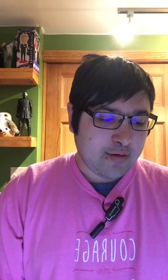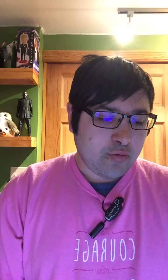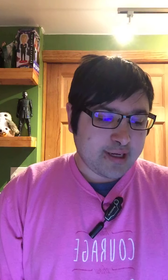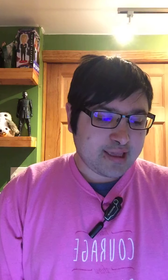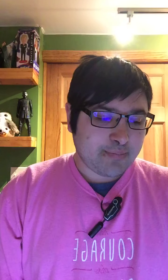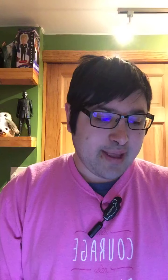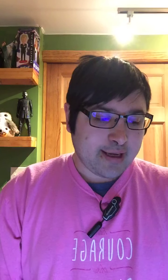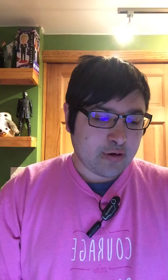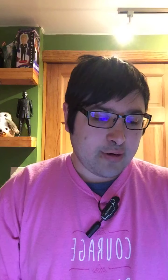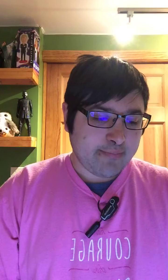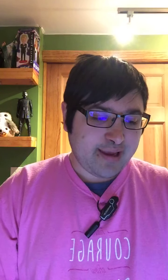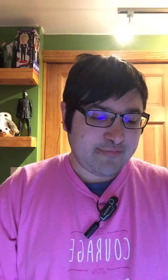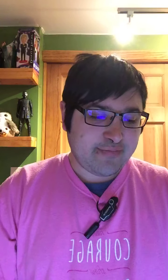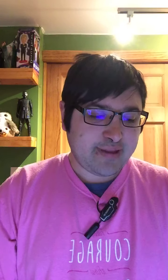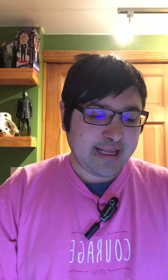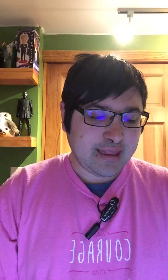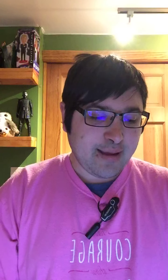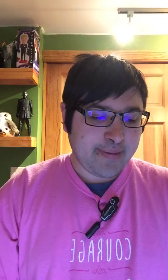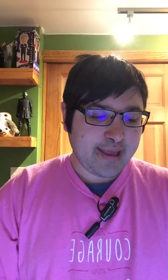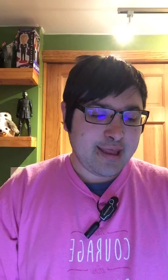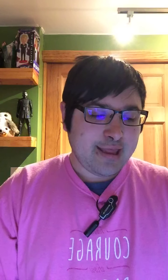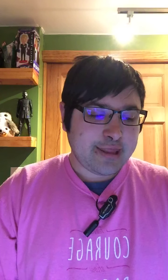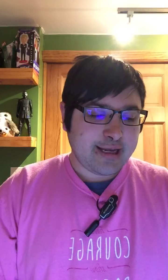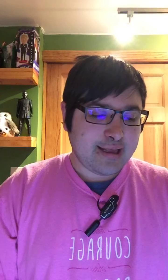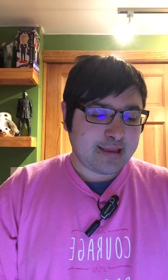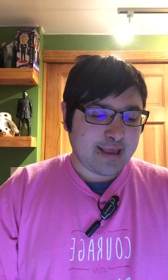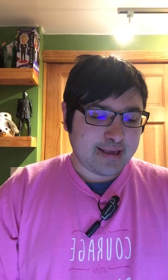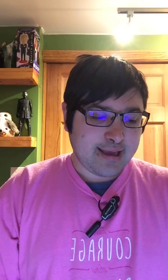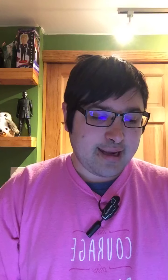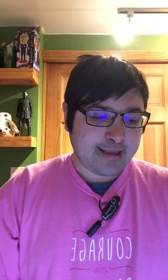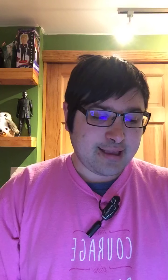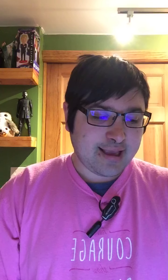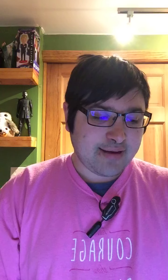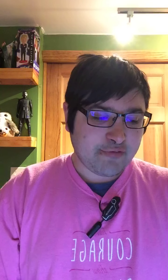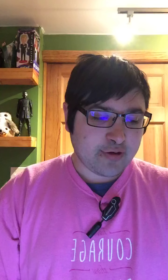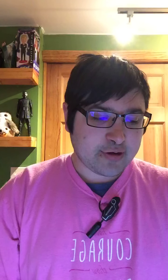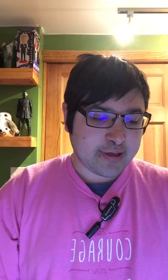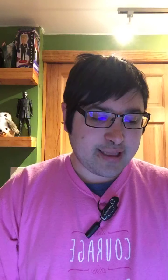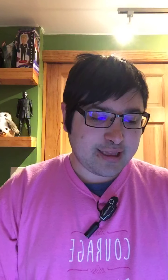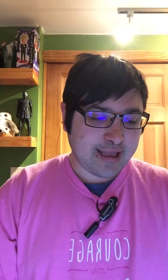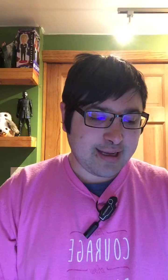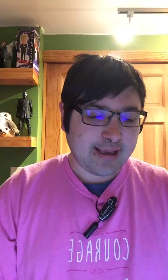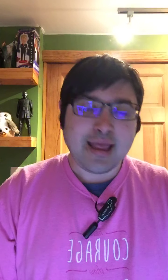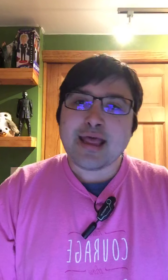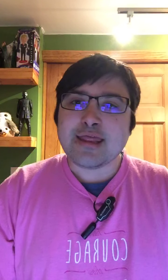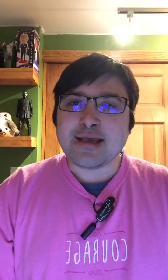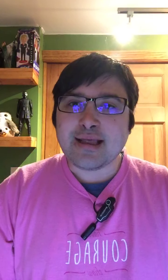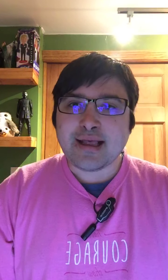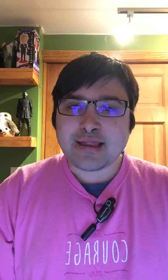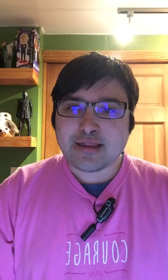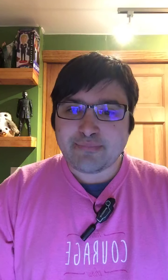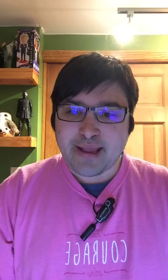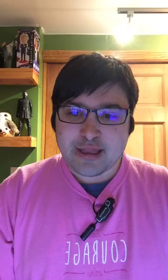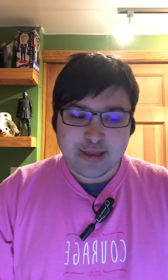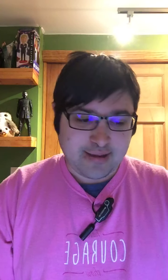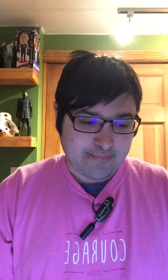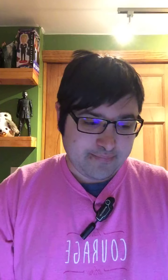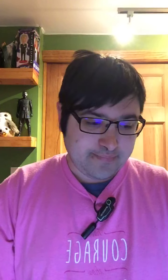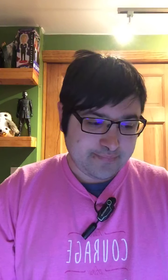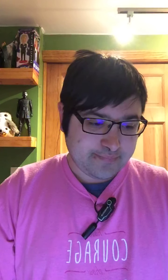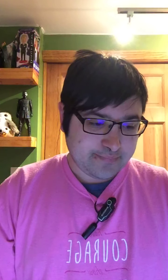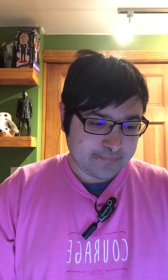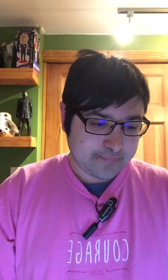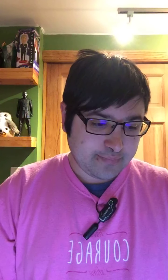suspension would expire on May 15th, but then signed an executive order extending the suspension.